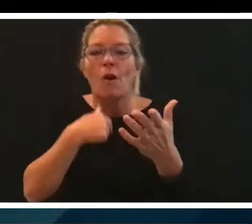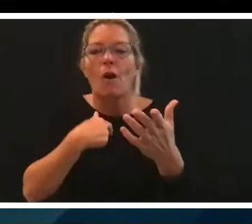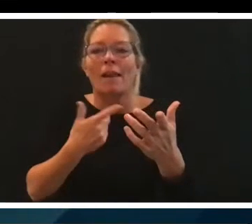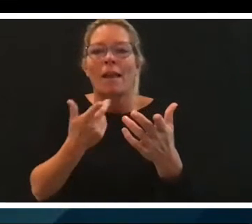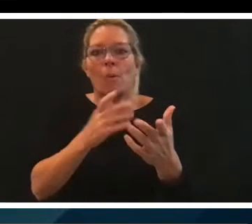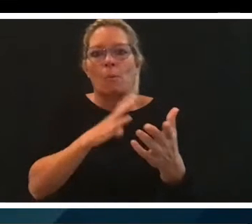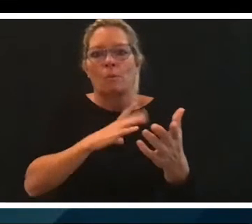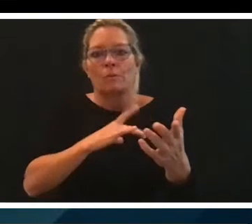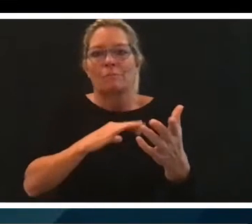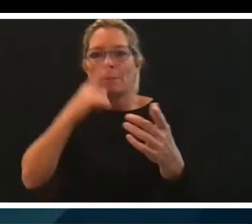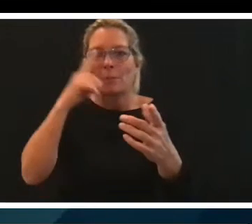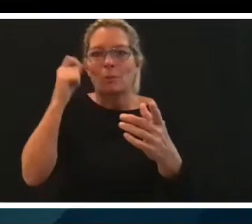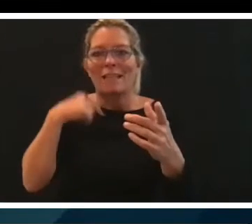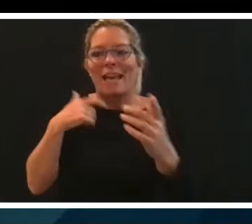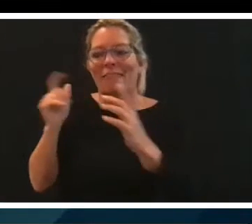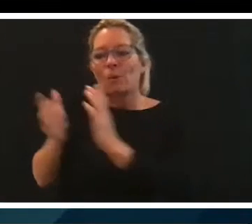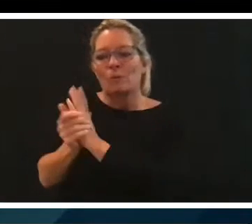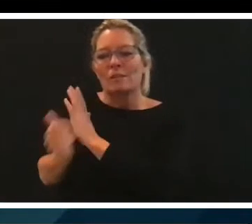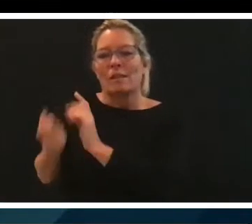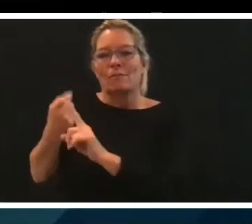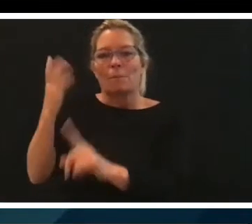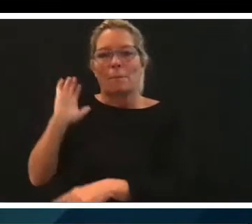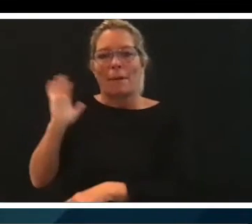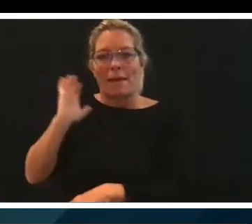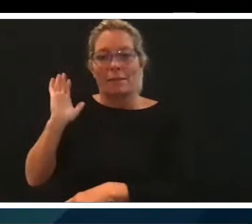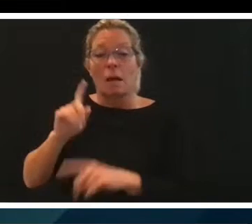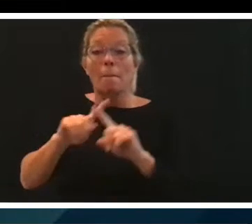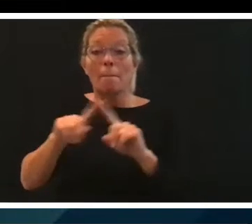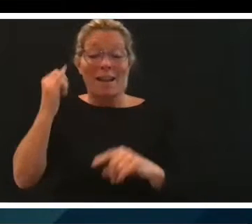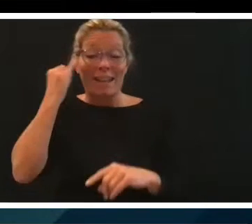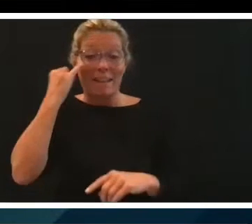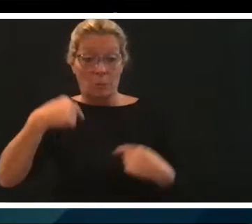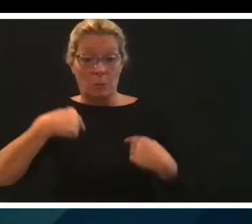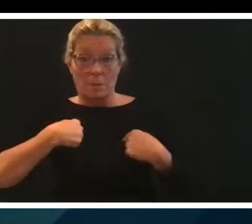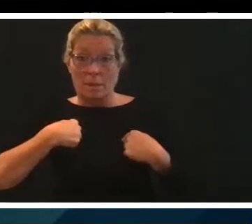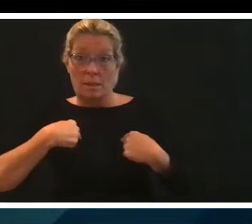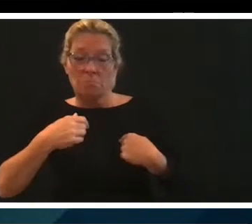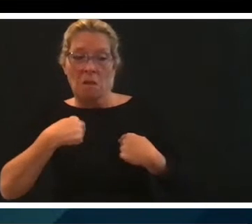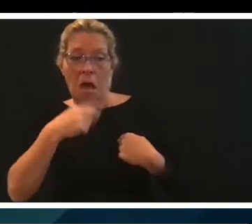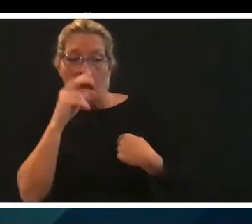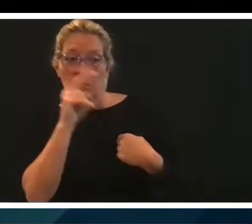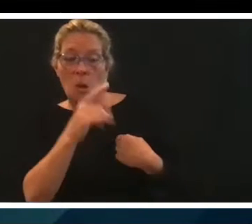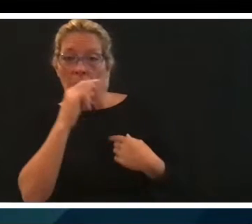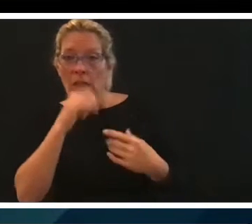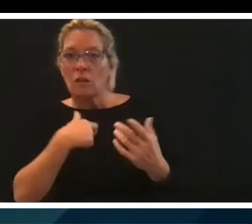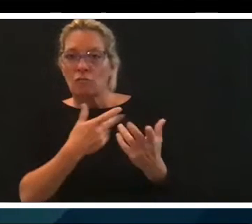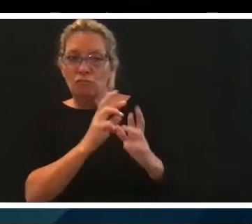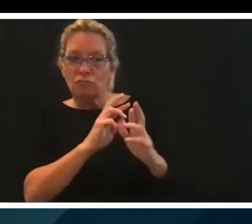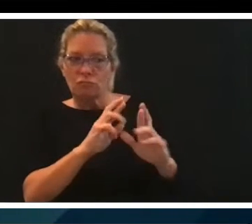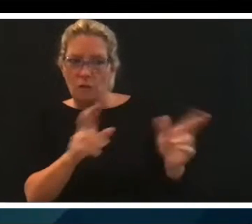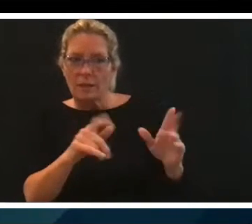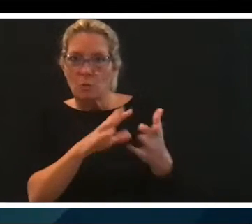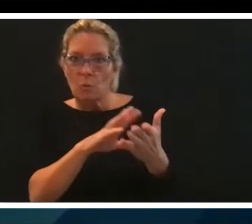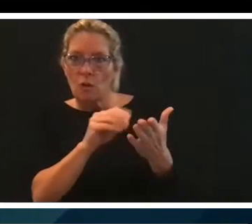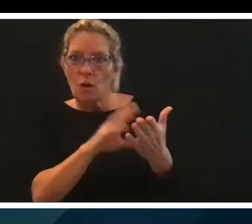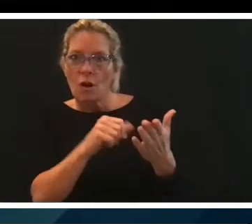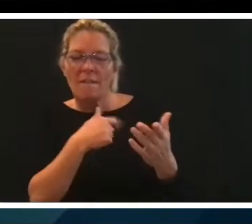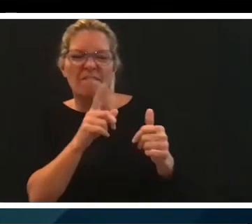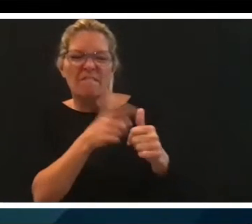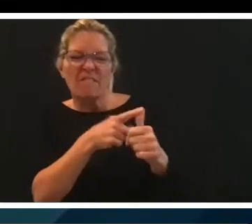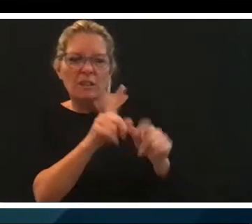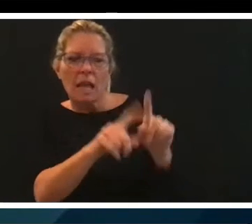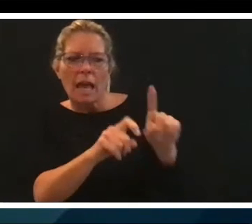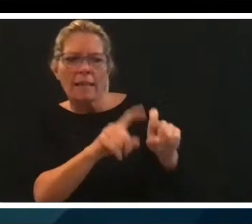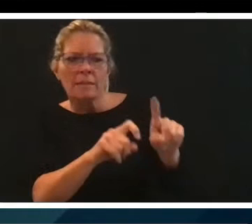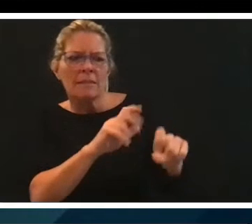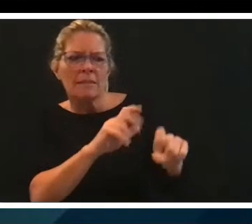my life and I thought they really had an aptitude for music, I would try to find out what they're interested in first. That